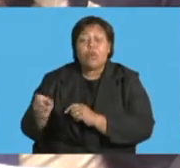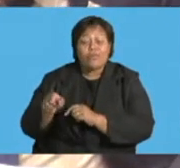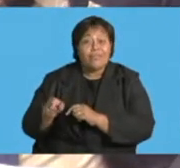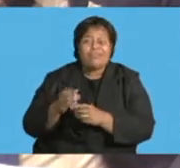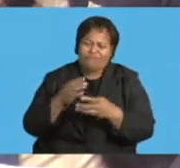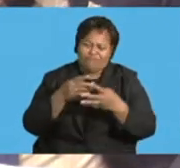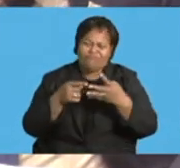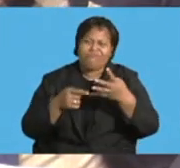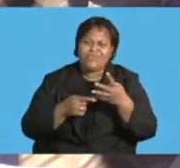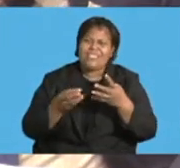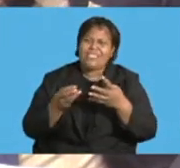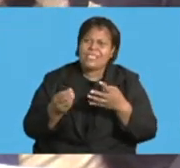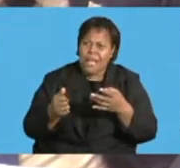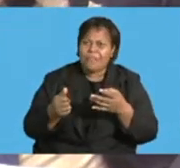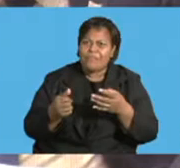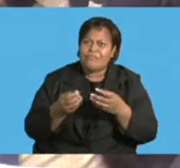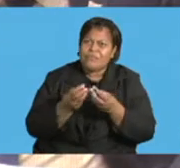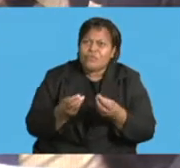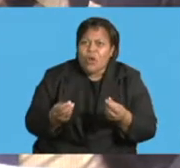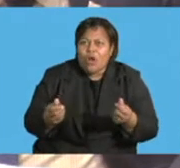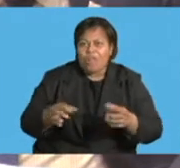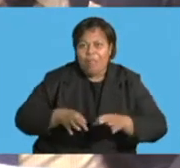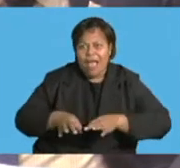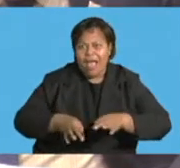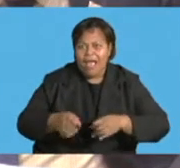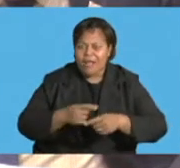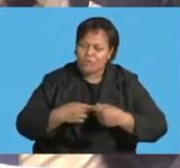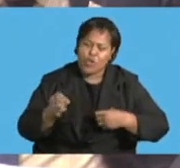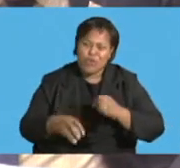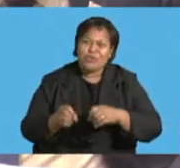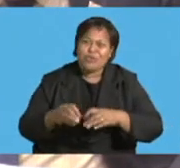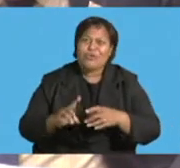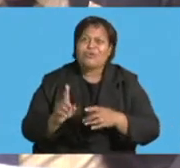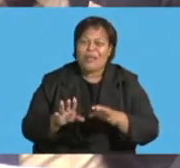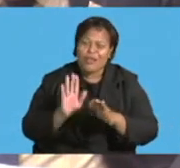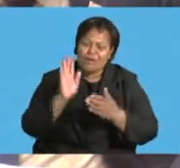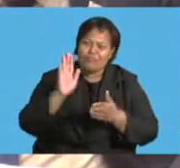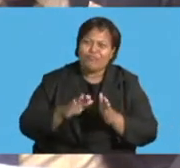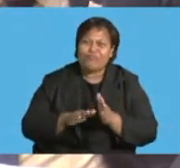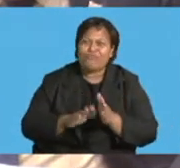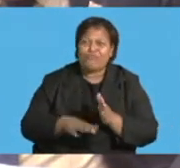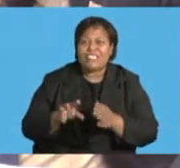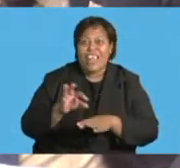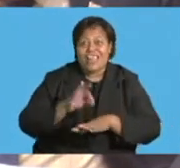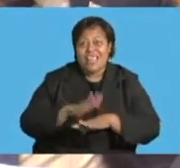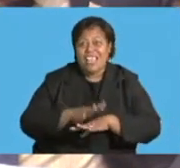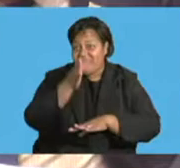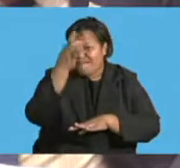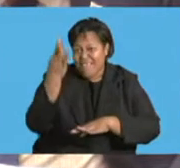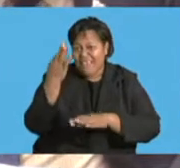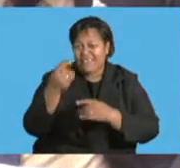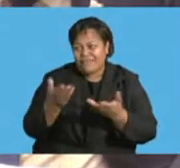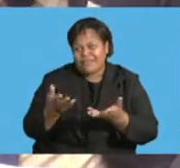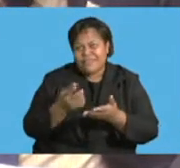the mechanisms we feel have contributed to the reduction in the number of dengue cases, even though around the world they have